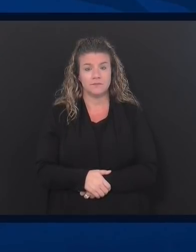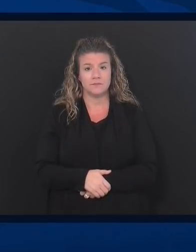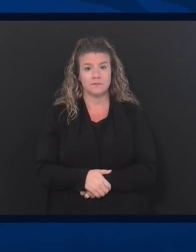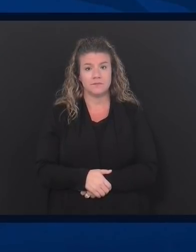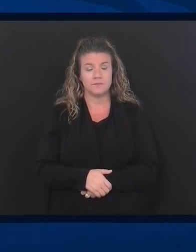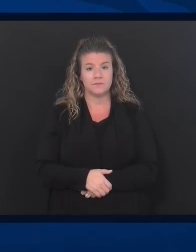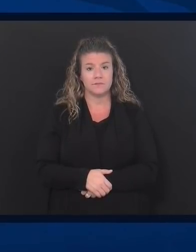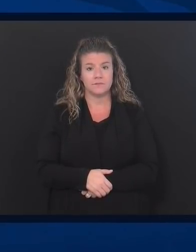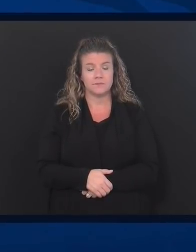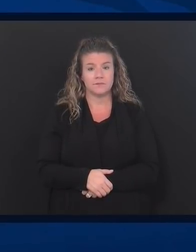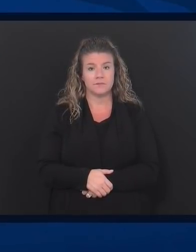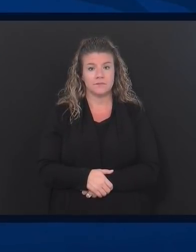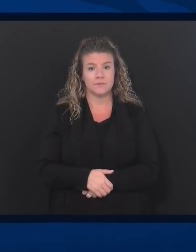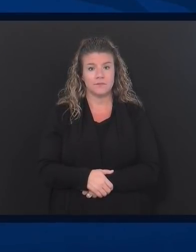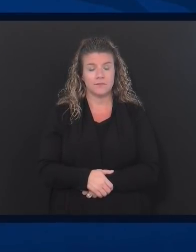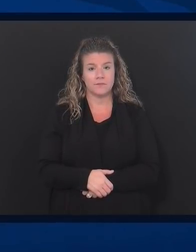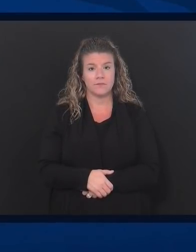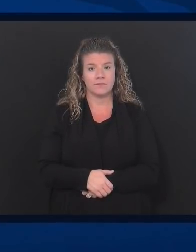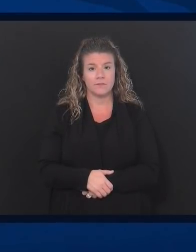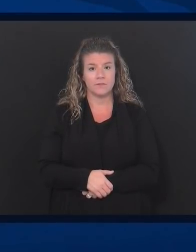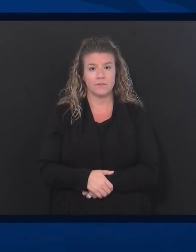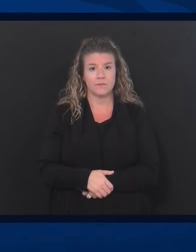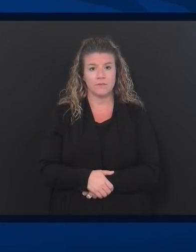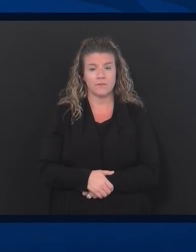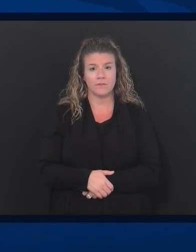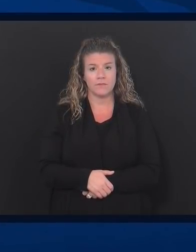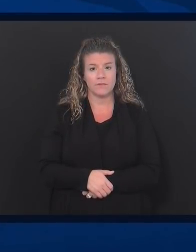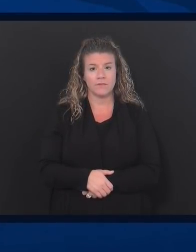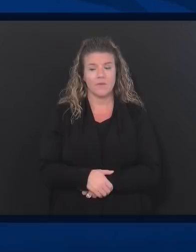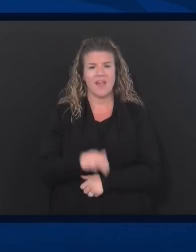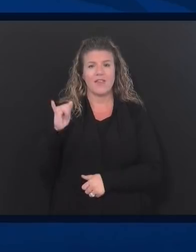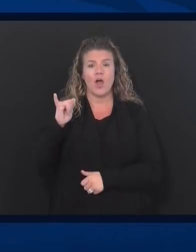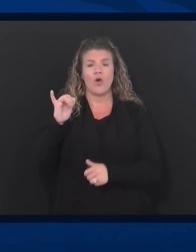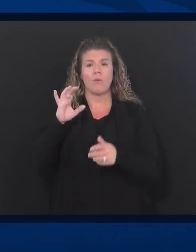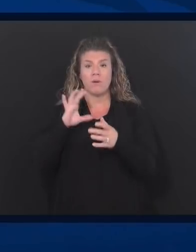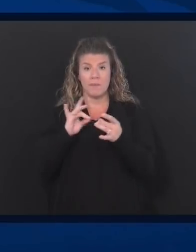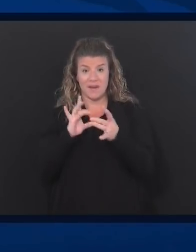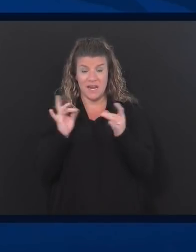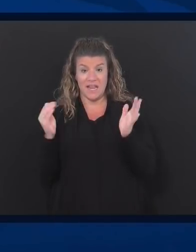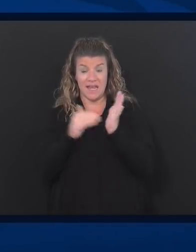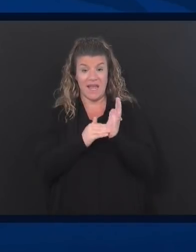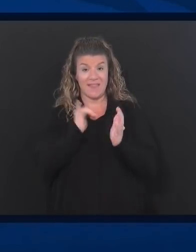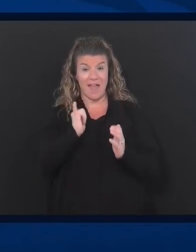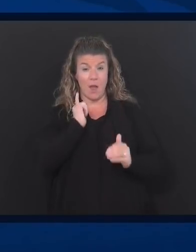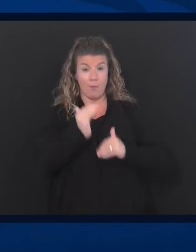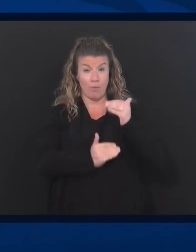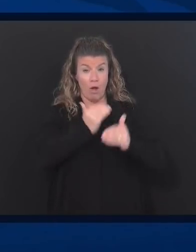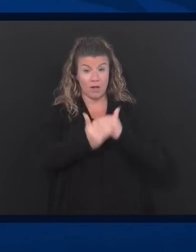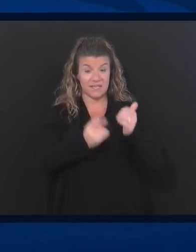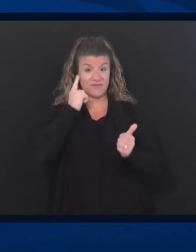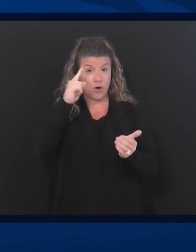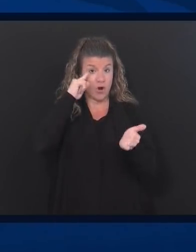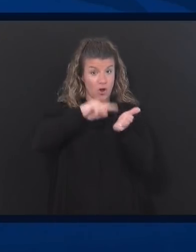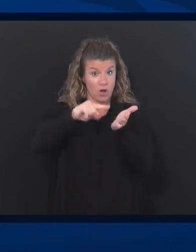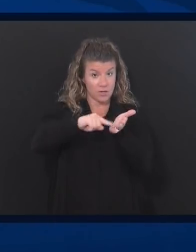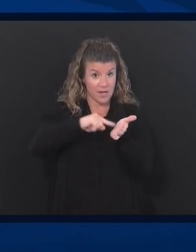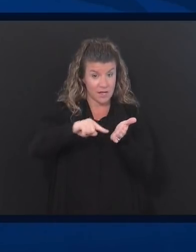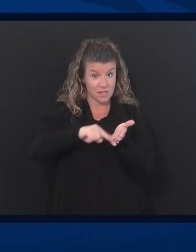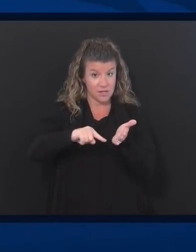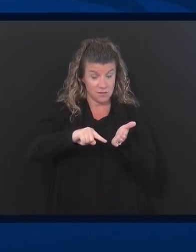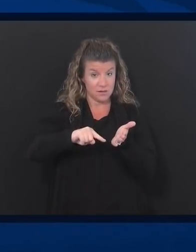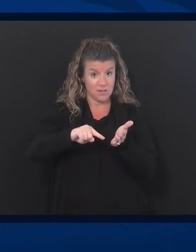To that, that's all. I believe her question was, what is the process for contact tracing in West